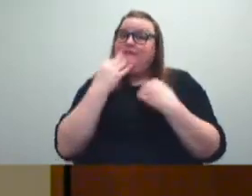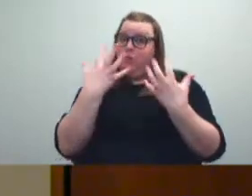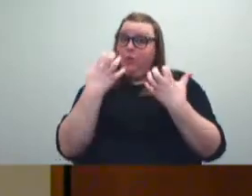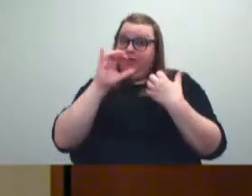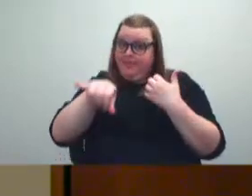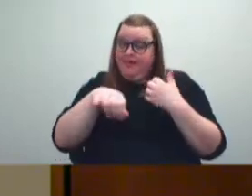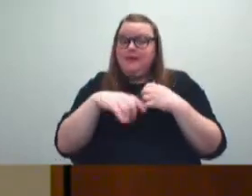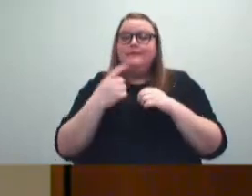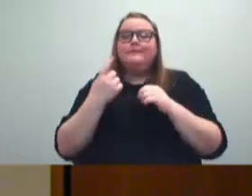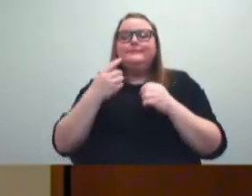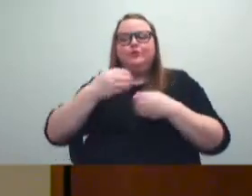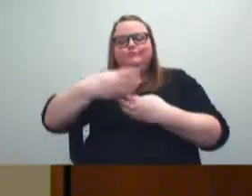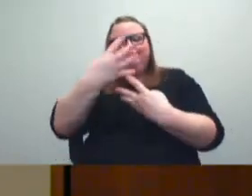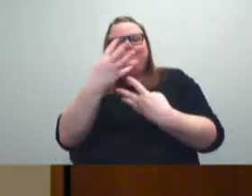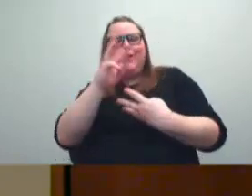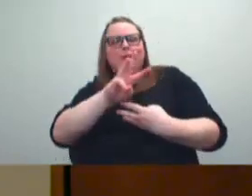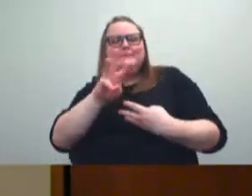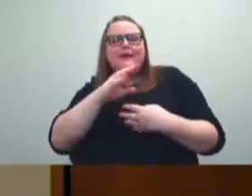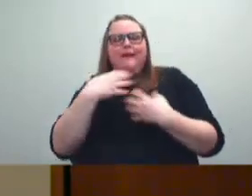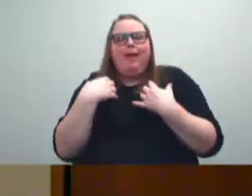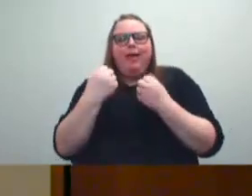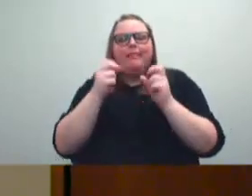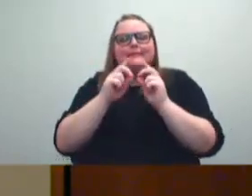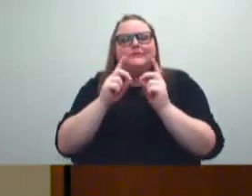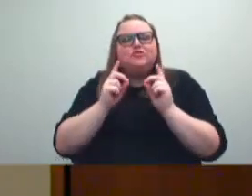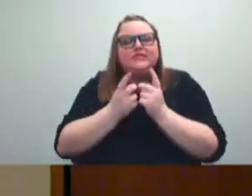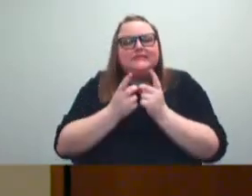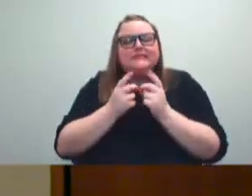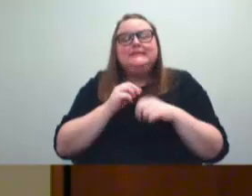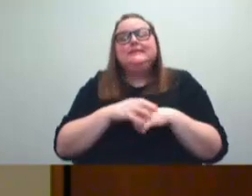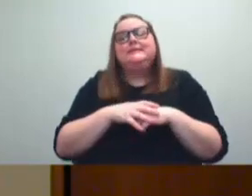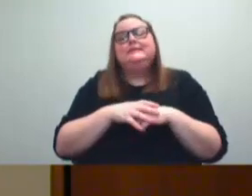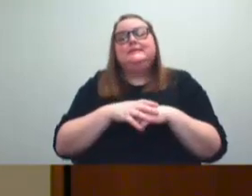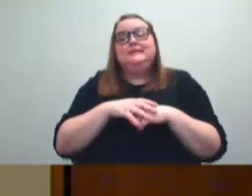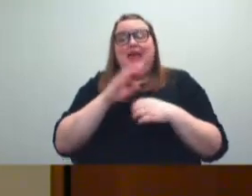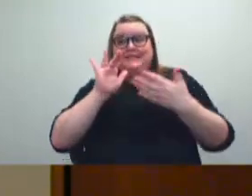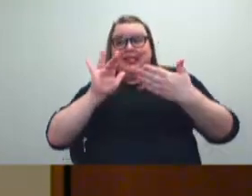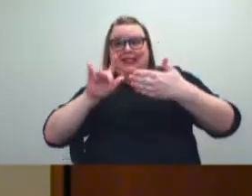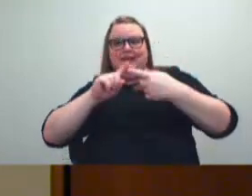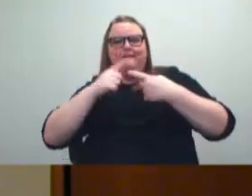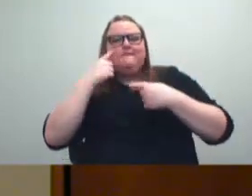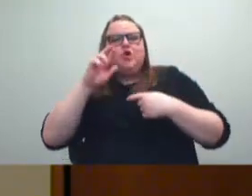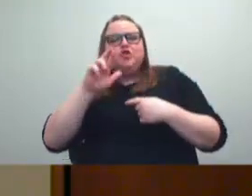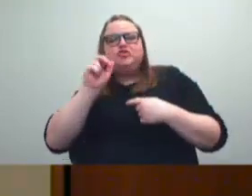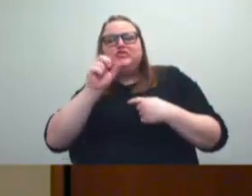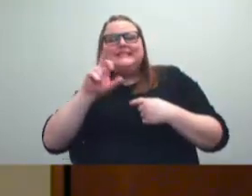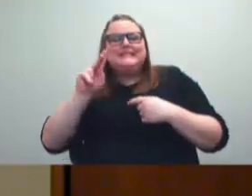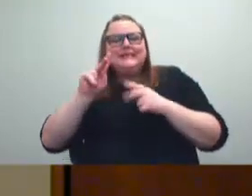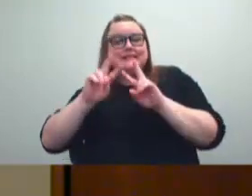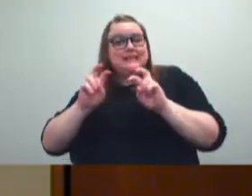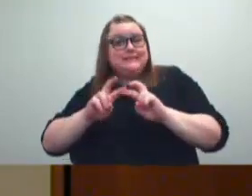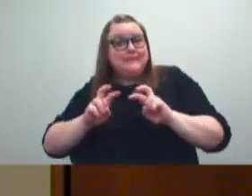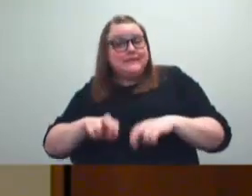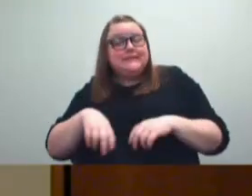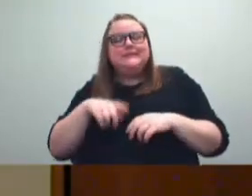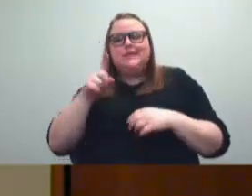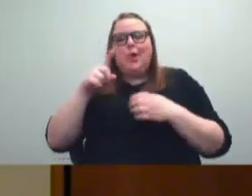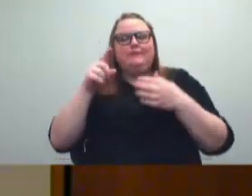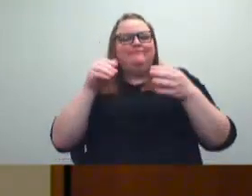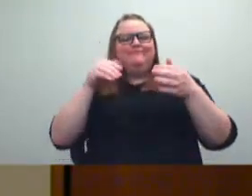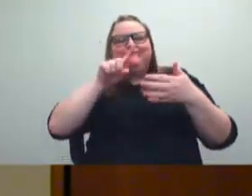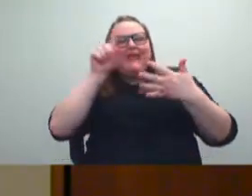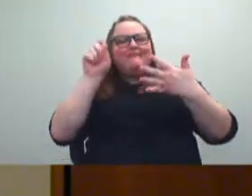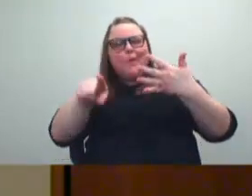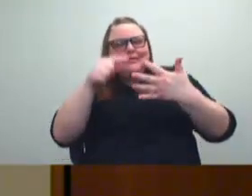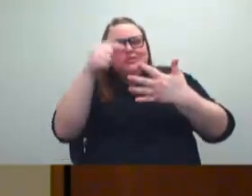There's multiple pages that have a link, but it says link to take a risk assessment. The risk assessment goes through a series of questions, and then we'll set you